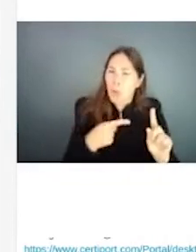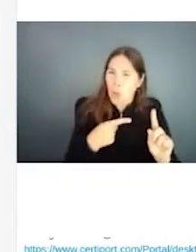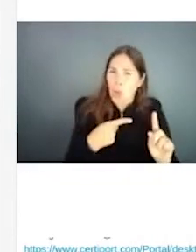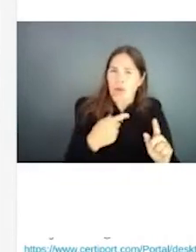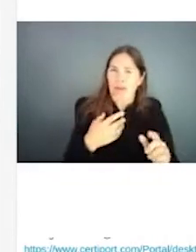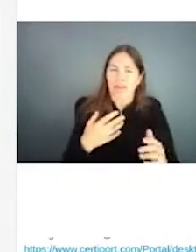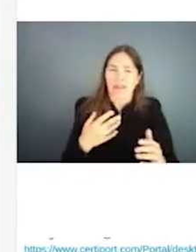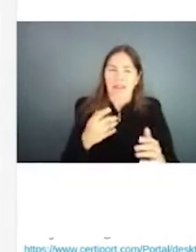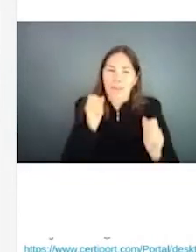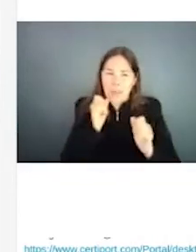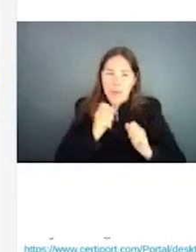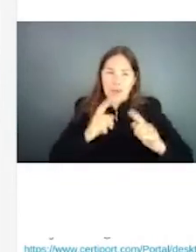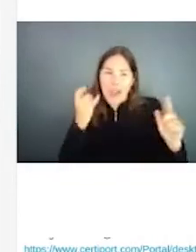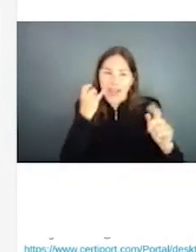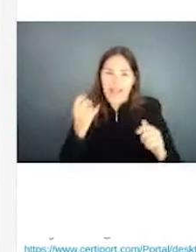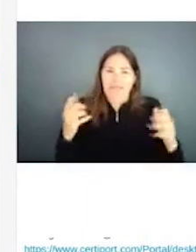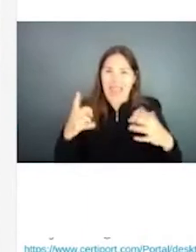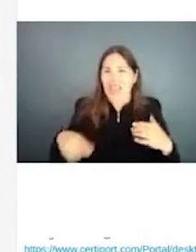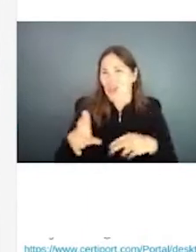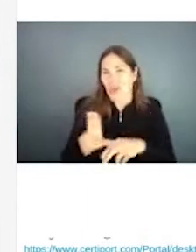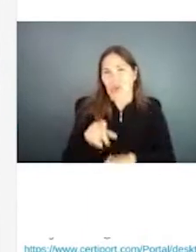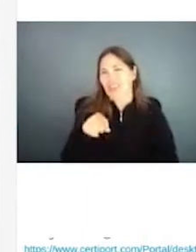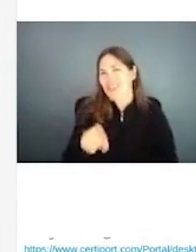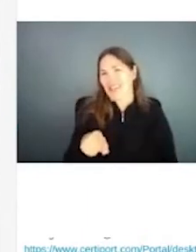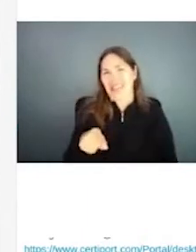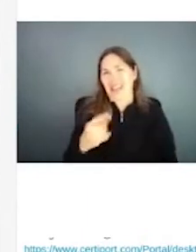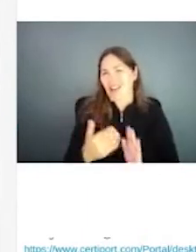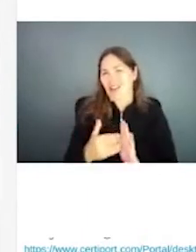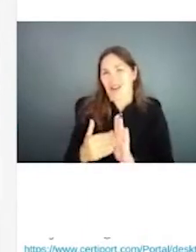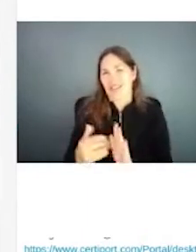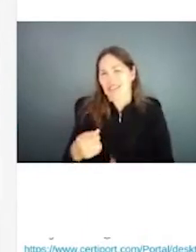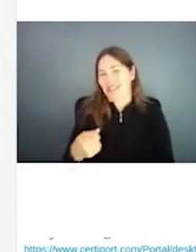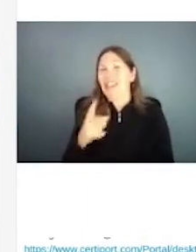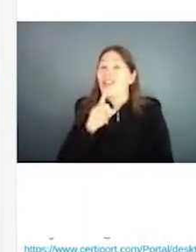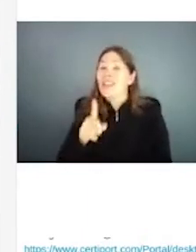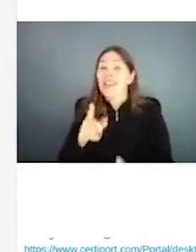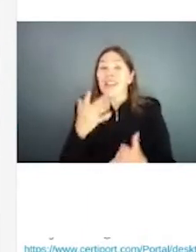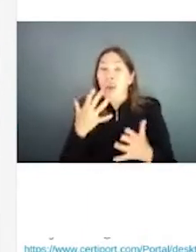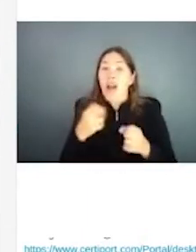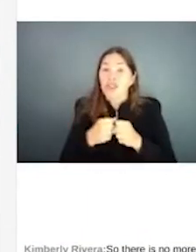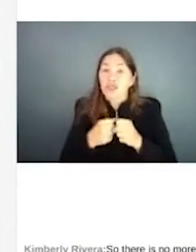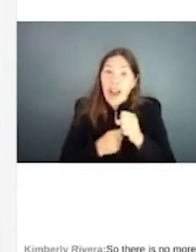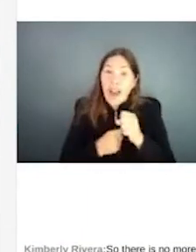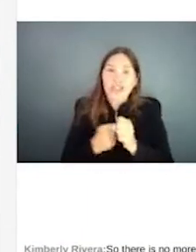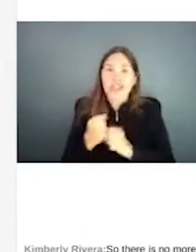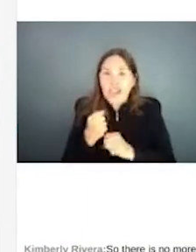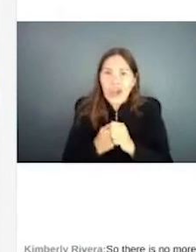I'd be surprised if many of you out there are using this religiously. If you really want structure, the way to go